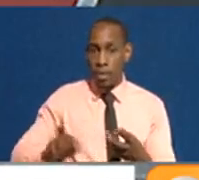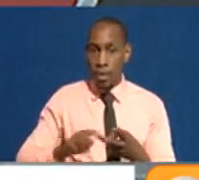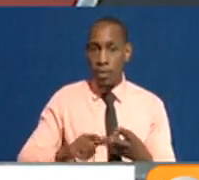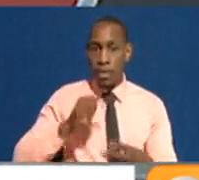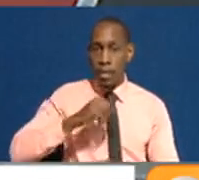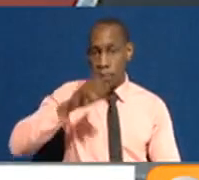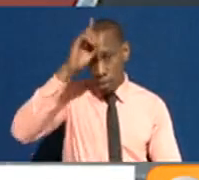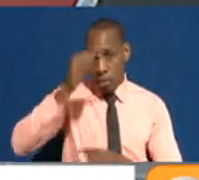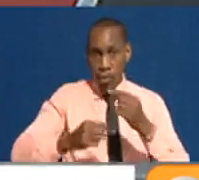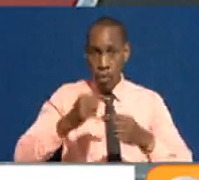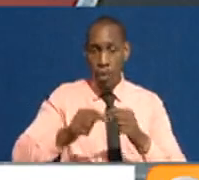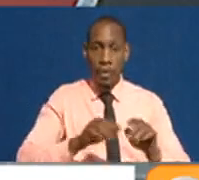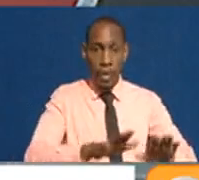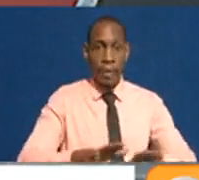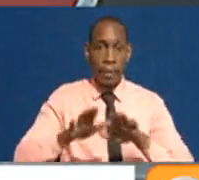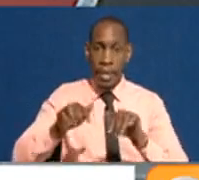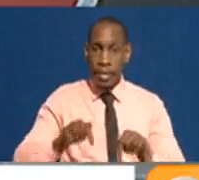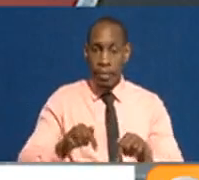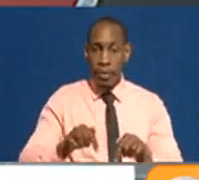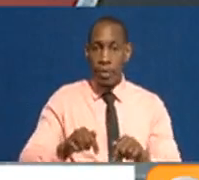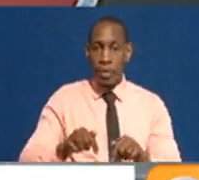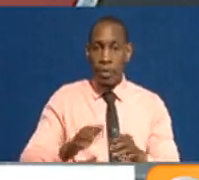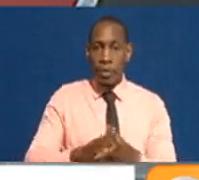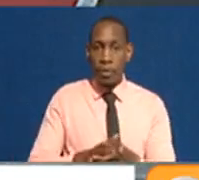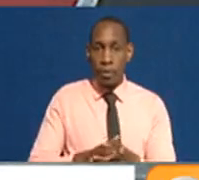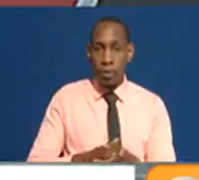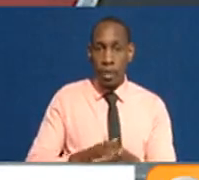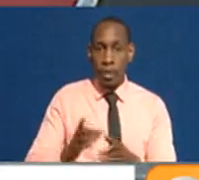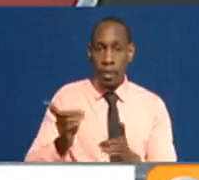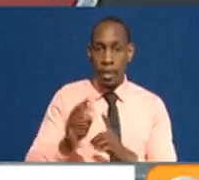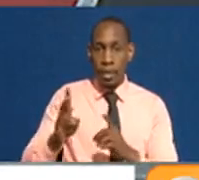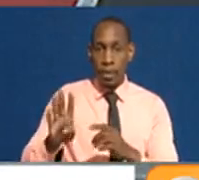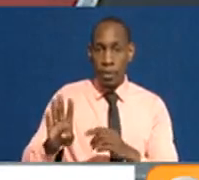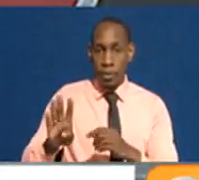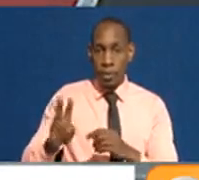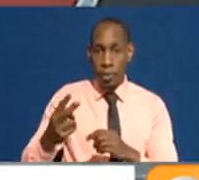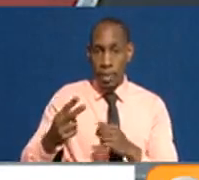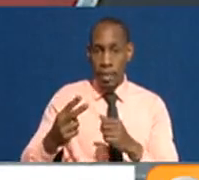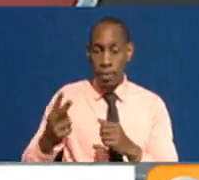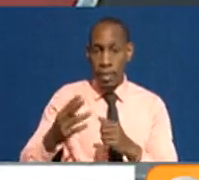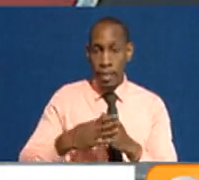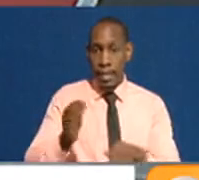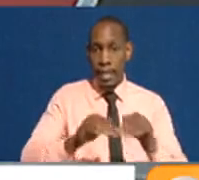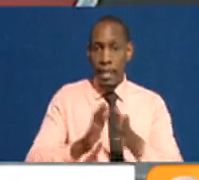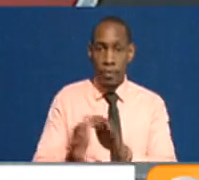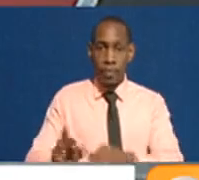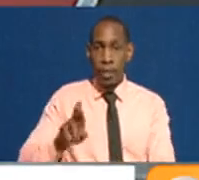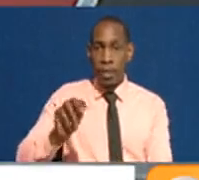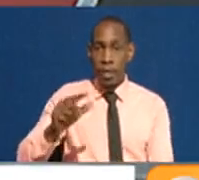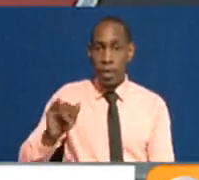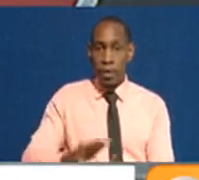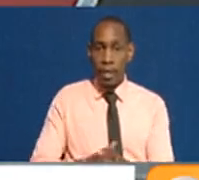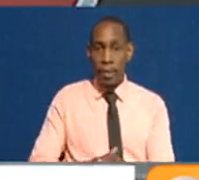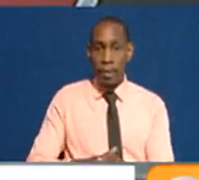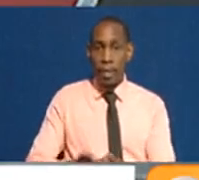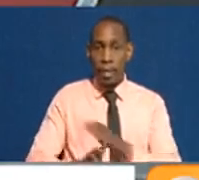Rural continued their campaigns today for the August 29th elections. In Rongai constituency, Deputy President Elect Rigathi